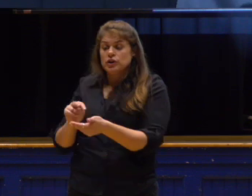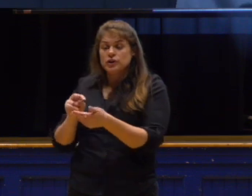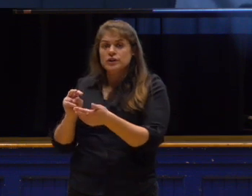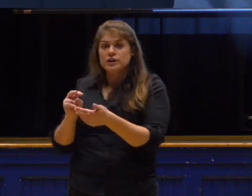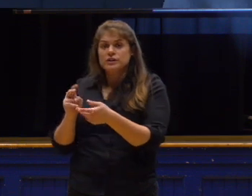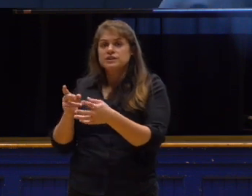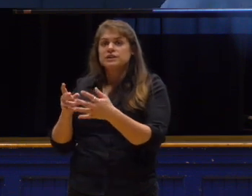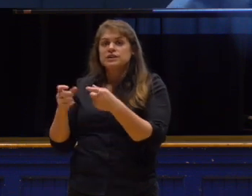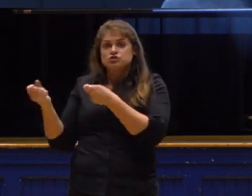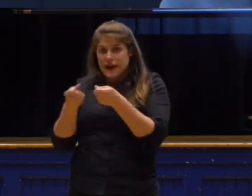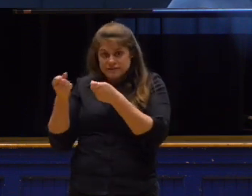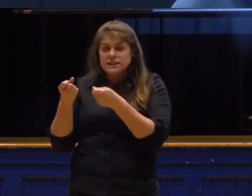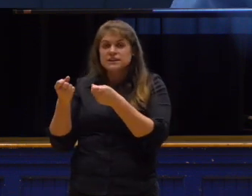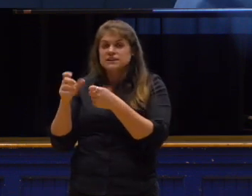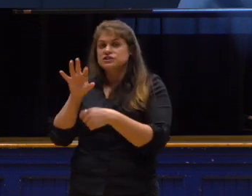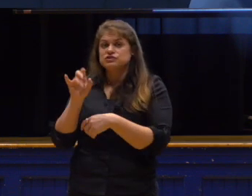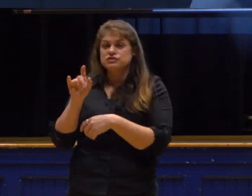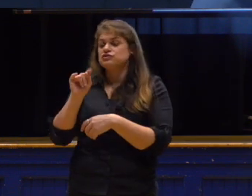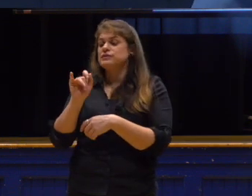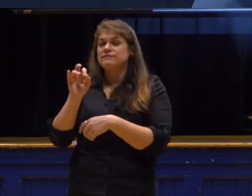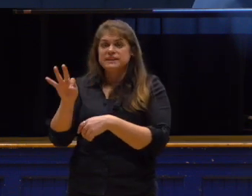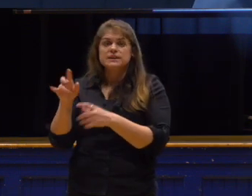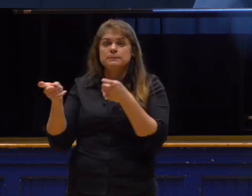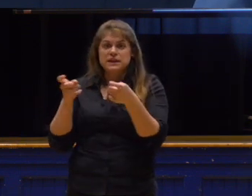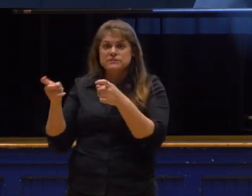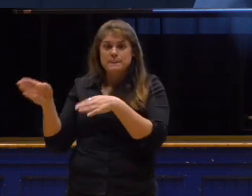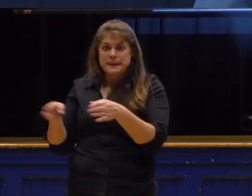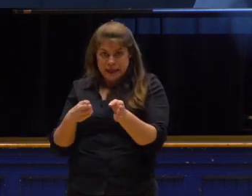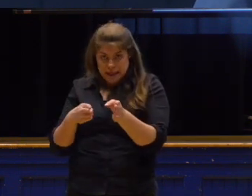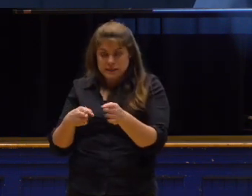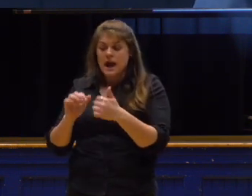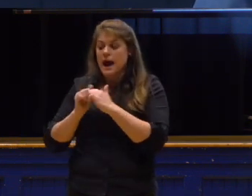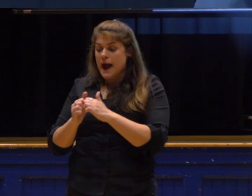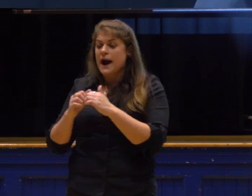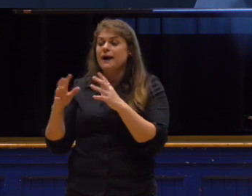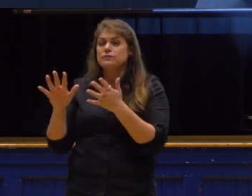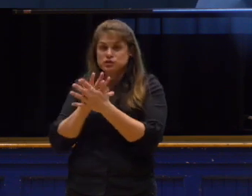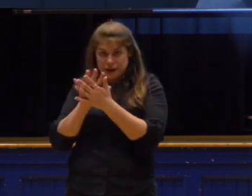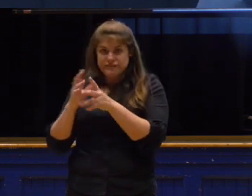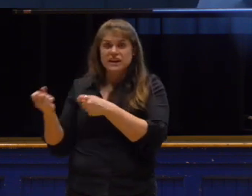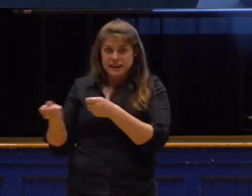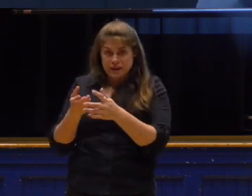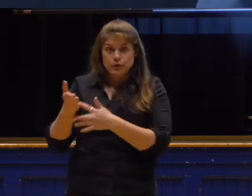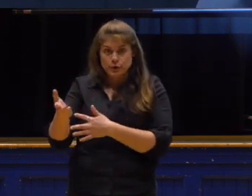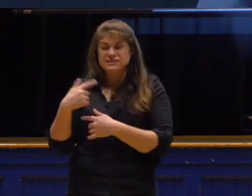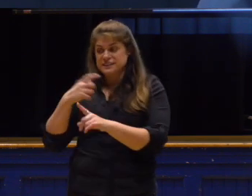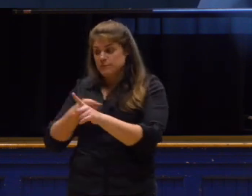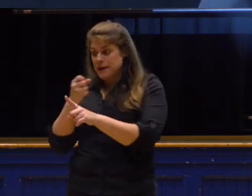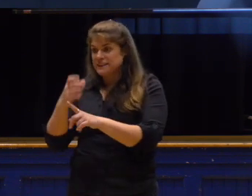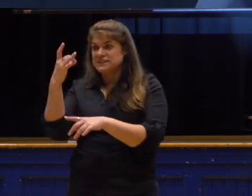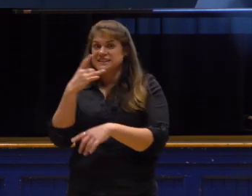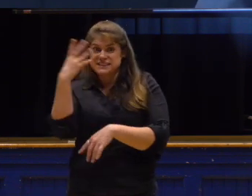will look at a traffic management plan. Where are your cones? Where are your barrels? Where are your barricades? How is traffic going to be able to get through there? Does it